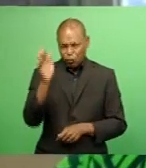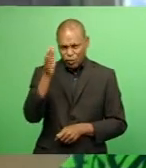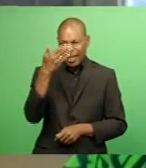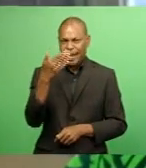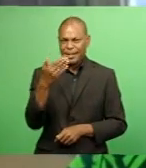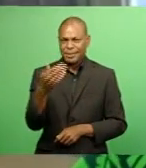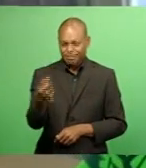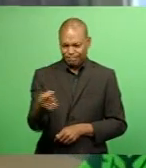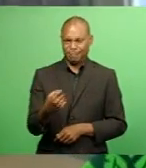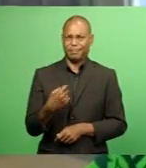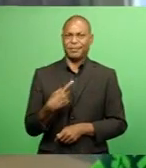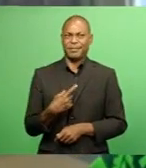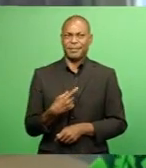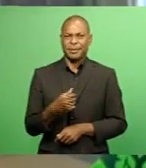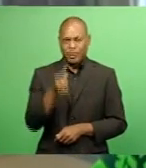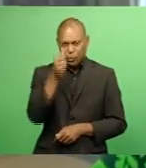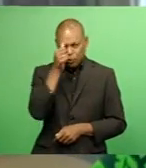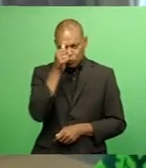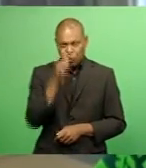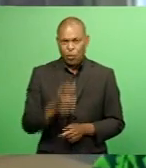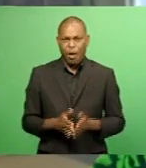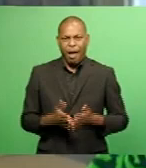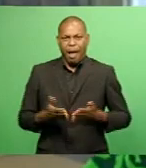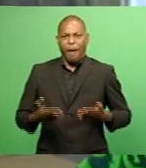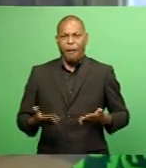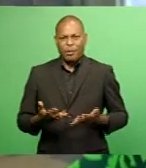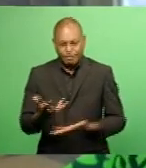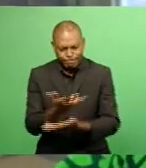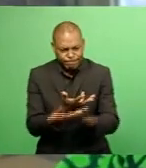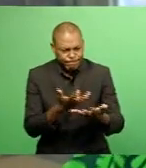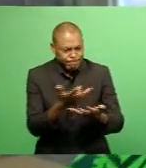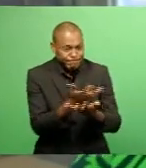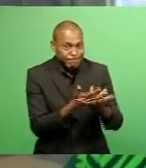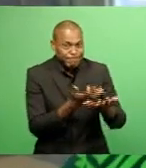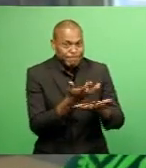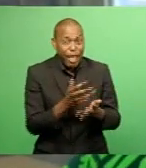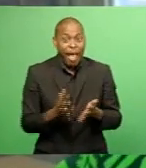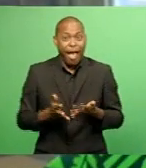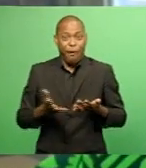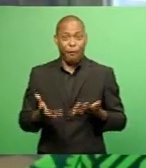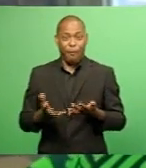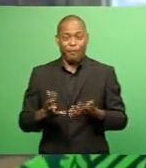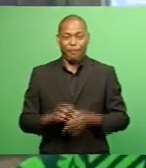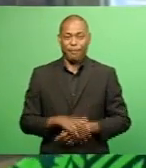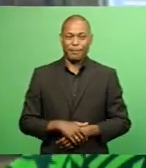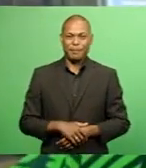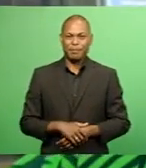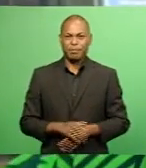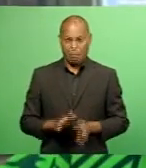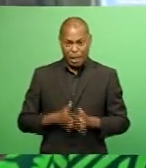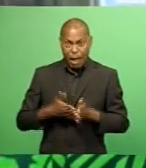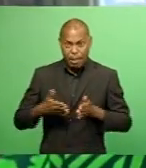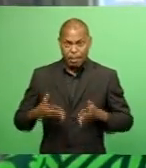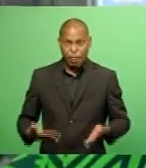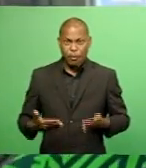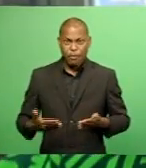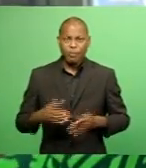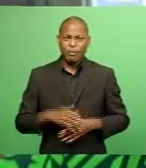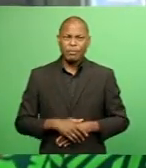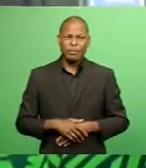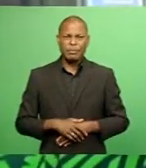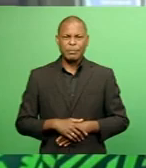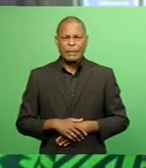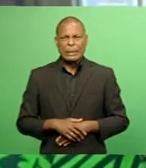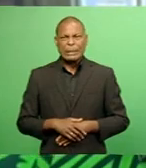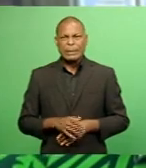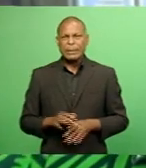bring the results up to permanent secretary and then myself, and then from there we'll take it from there. But now it's about just